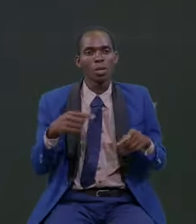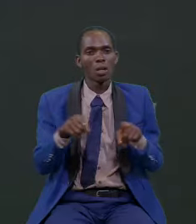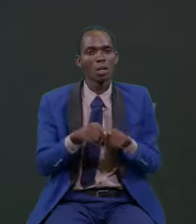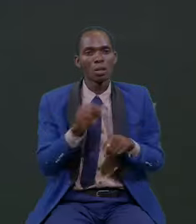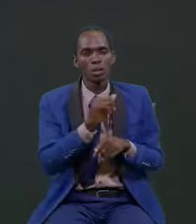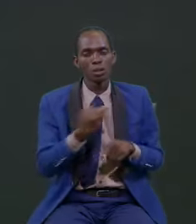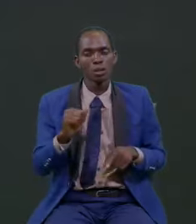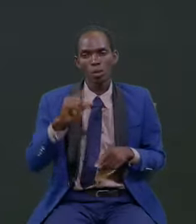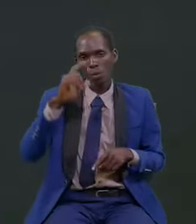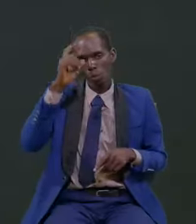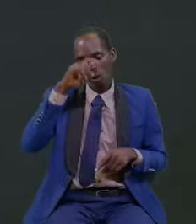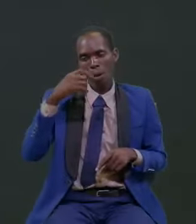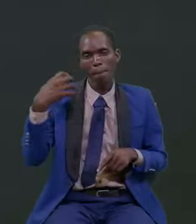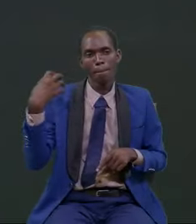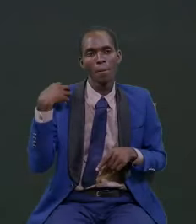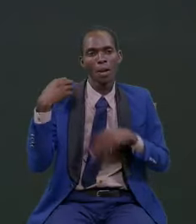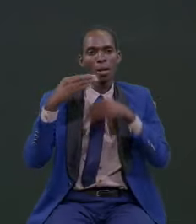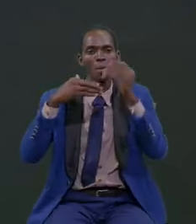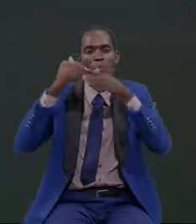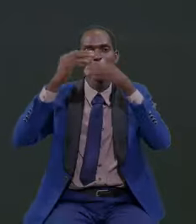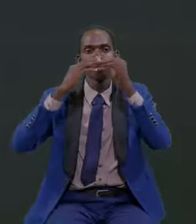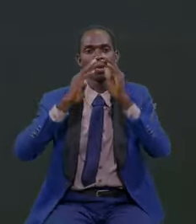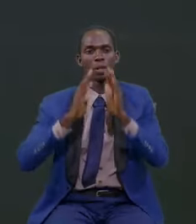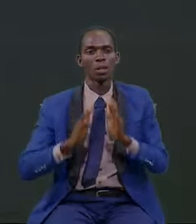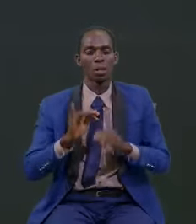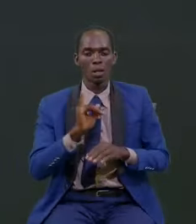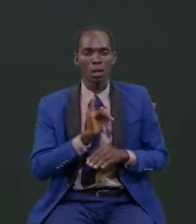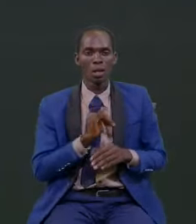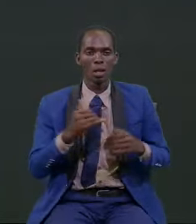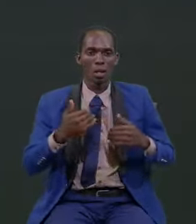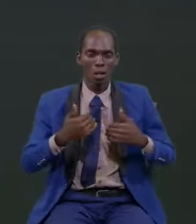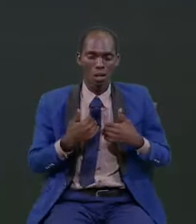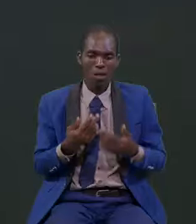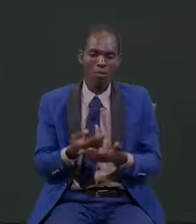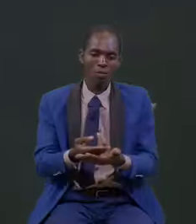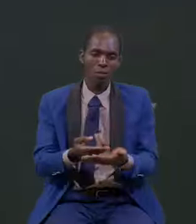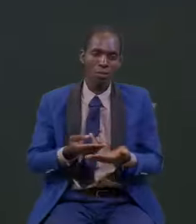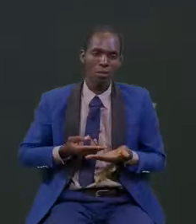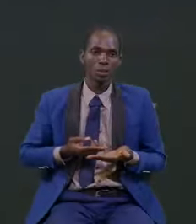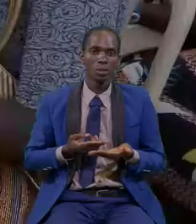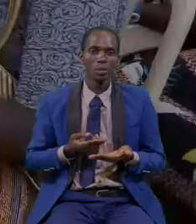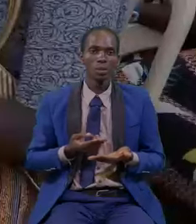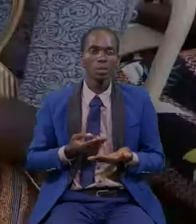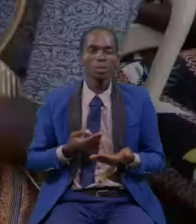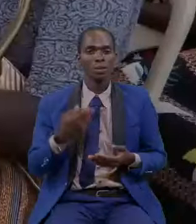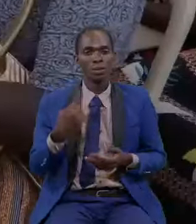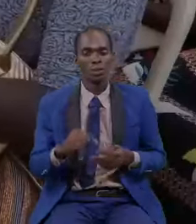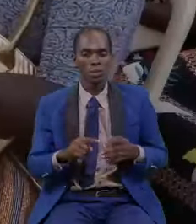builder, I have laid the foundation, and another